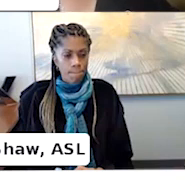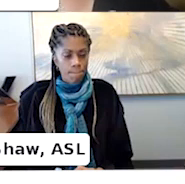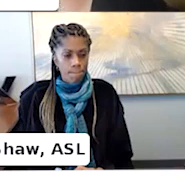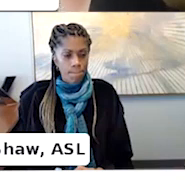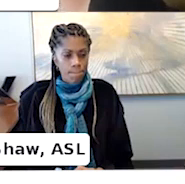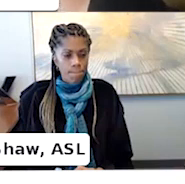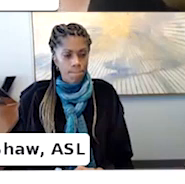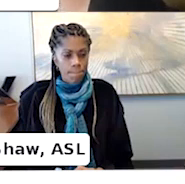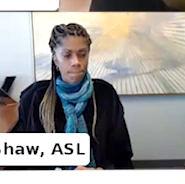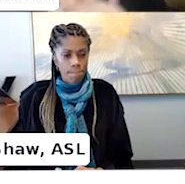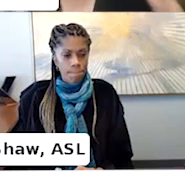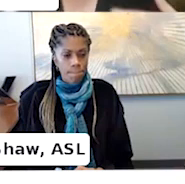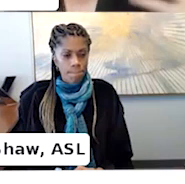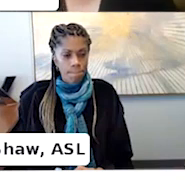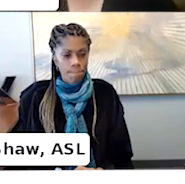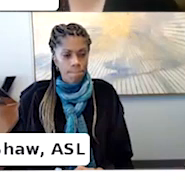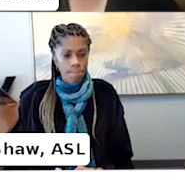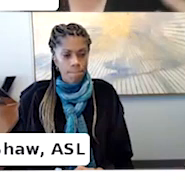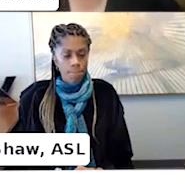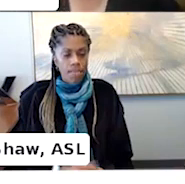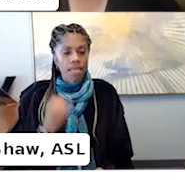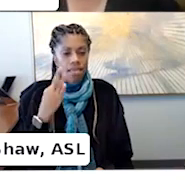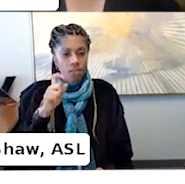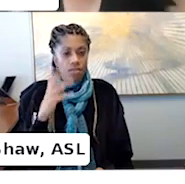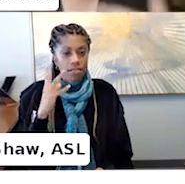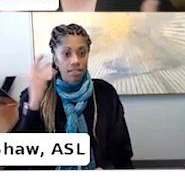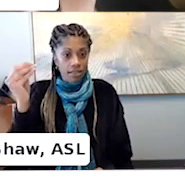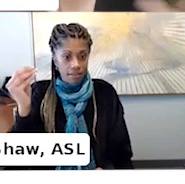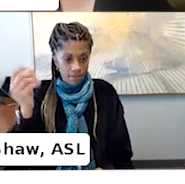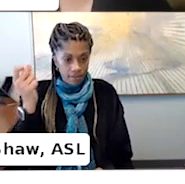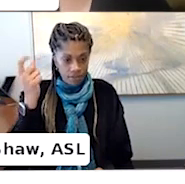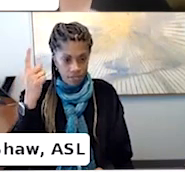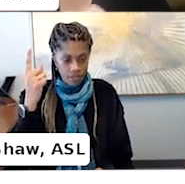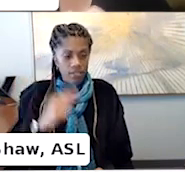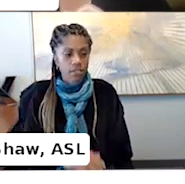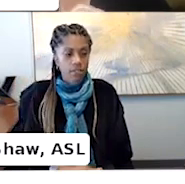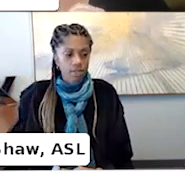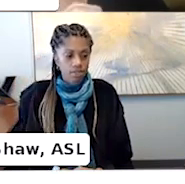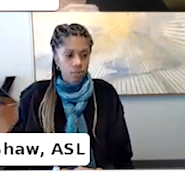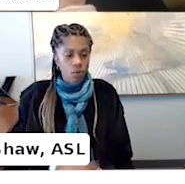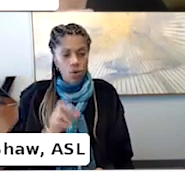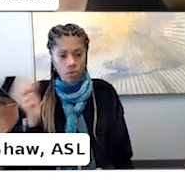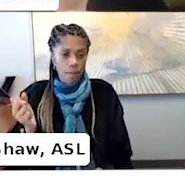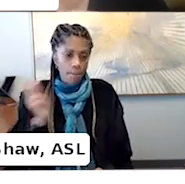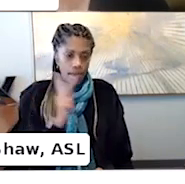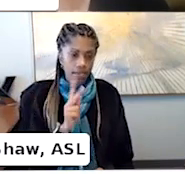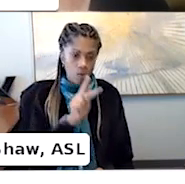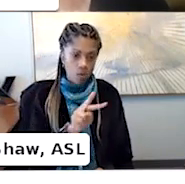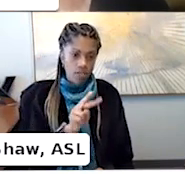around for those of you who might need to leave and go on with your day. I hope you come back and watch the recording again